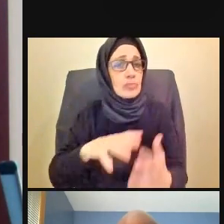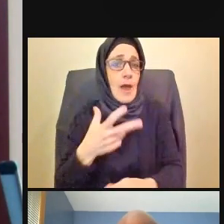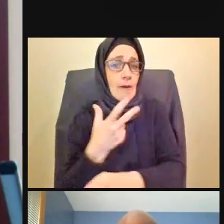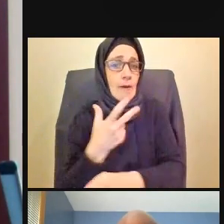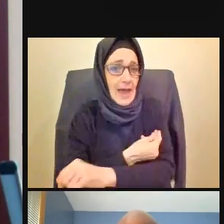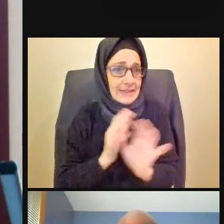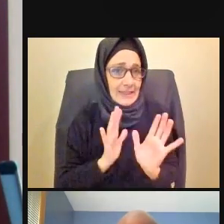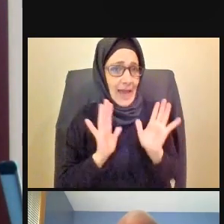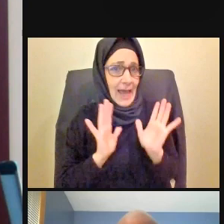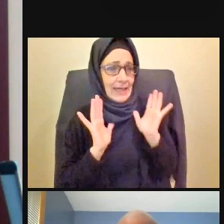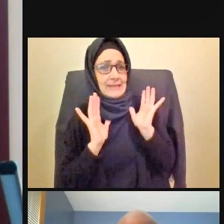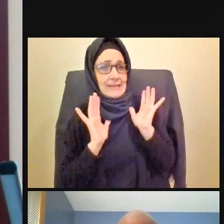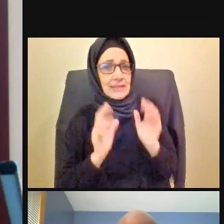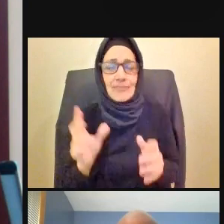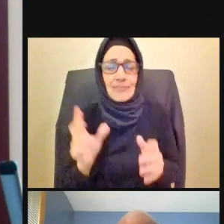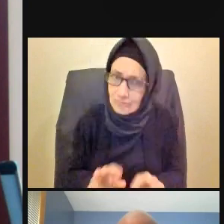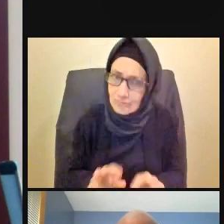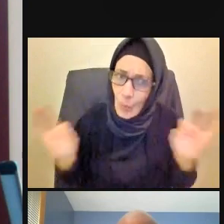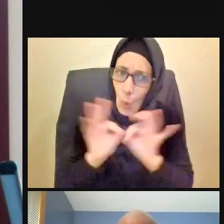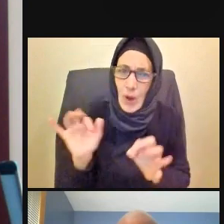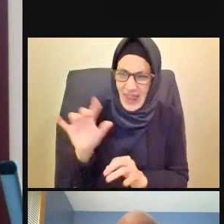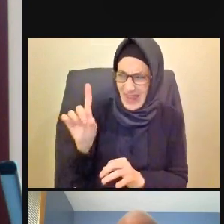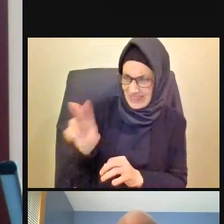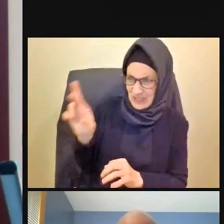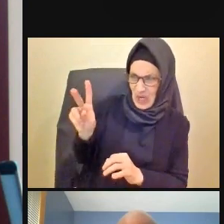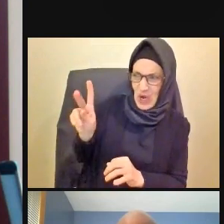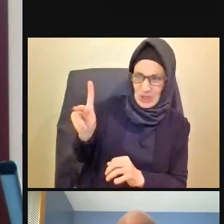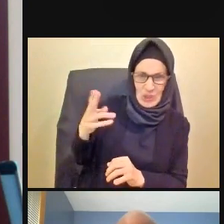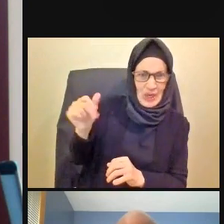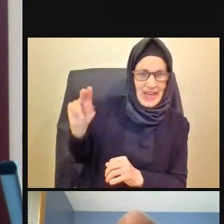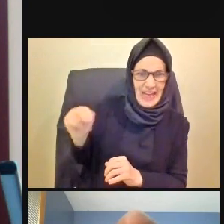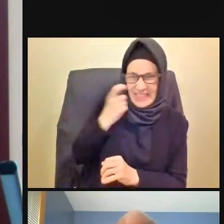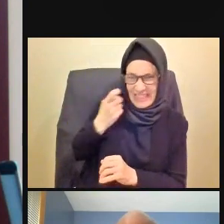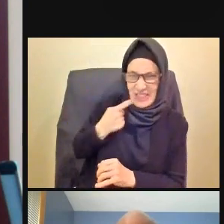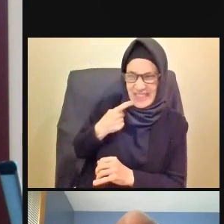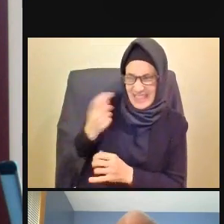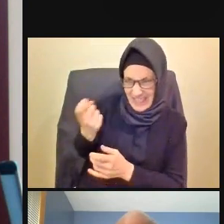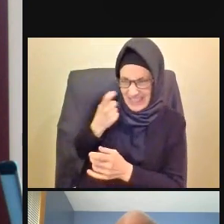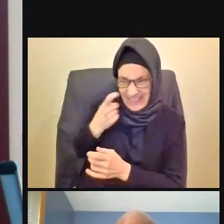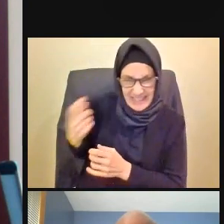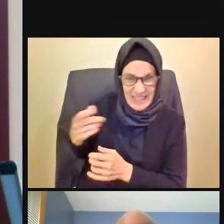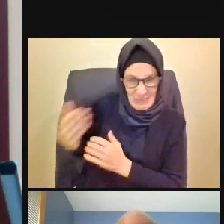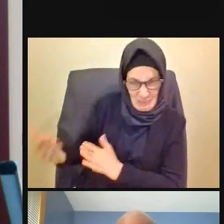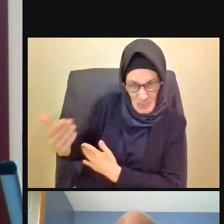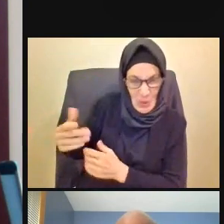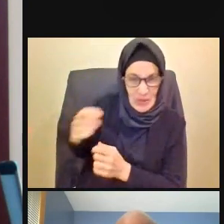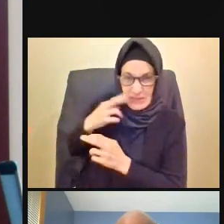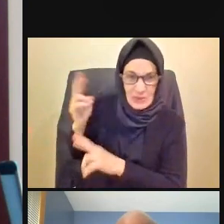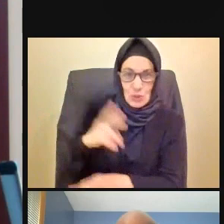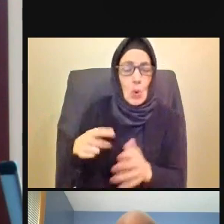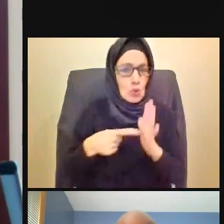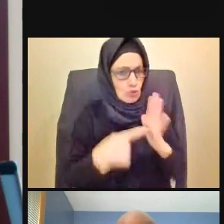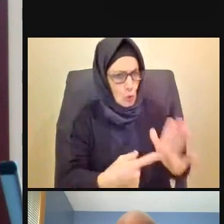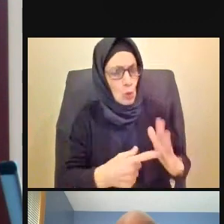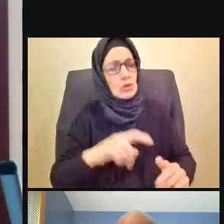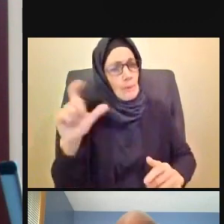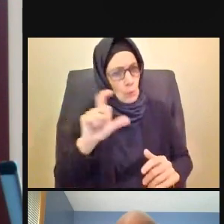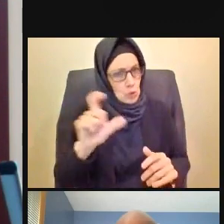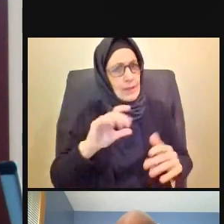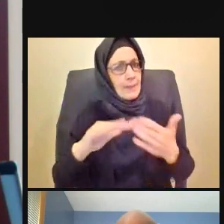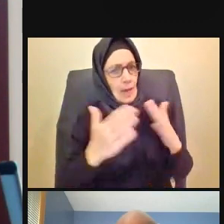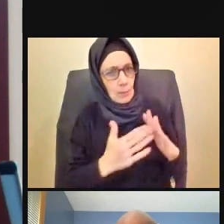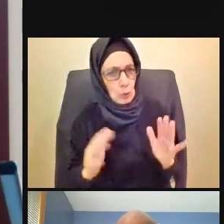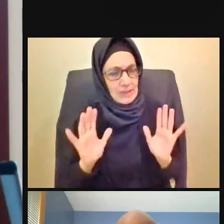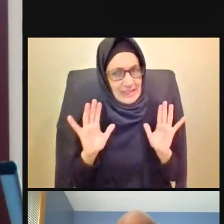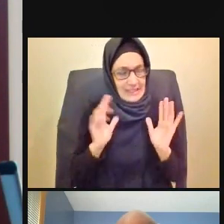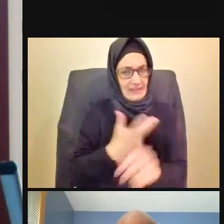as Dr. Khan just said, a new report came out just this morning showing that vaccine hesitancy with the Muslim community in general, and especially